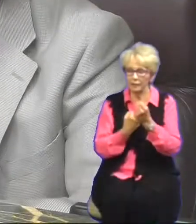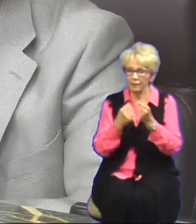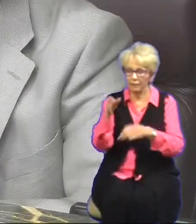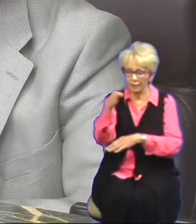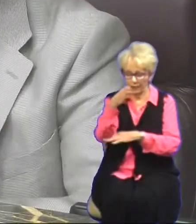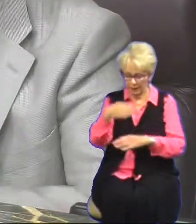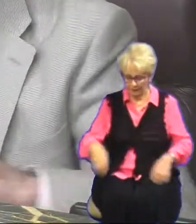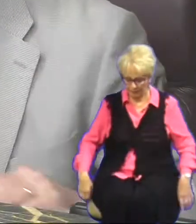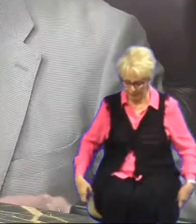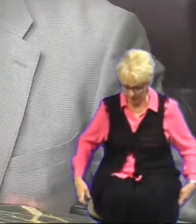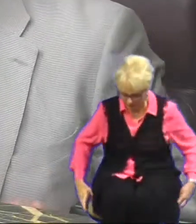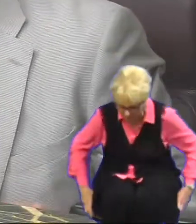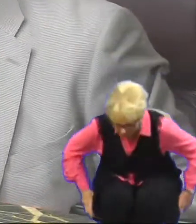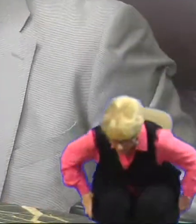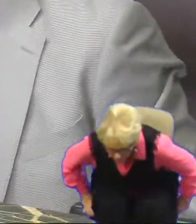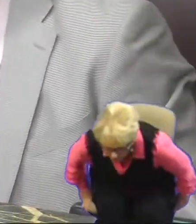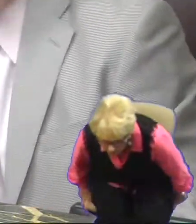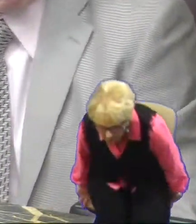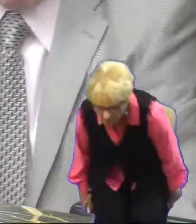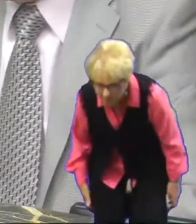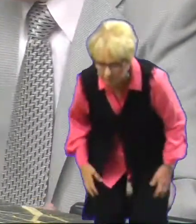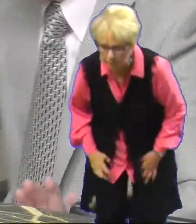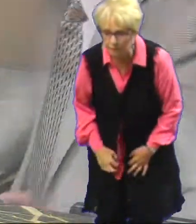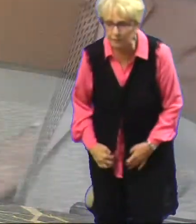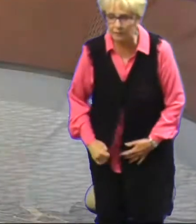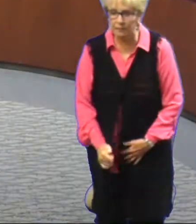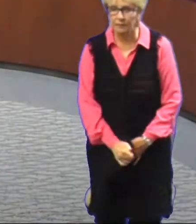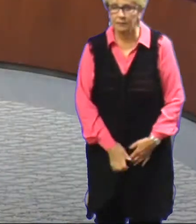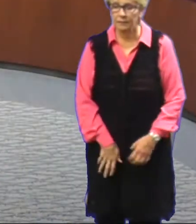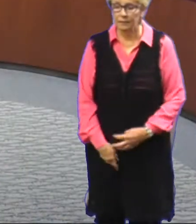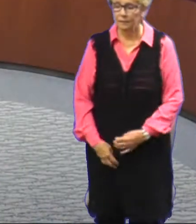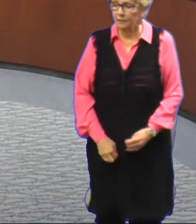Forrest Fleming to lead us in the pledge to the flag.